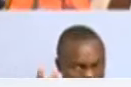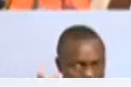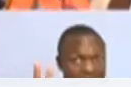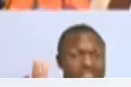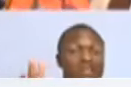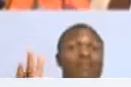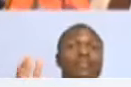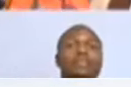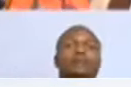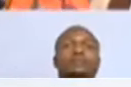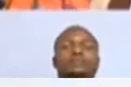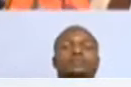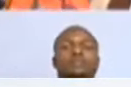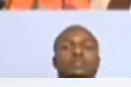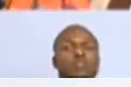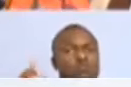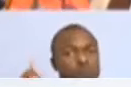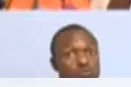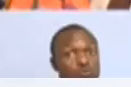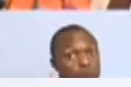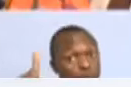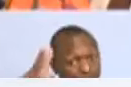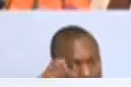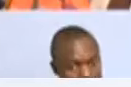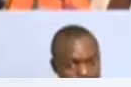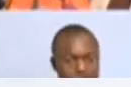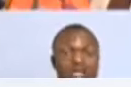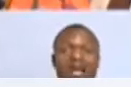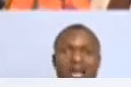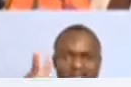1,027,000 to